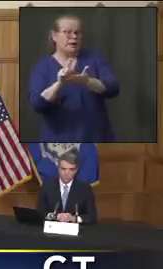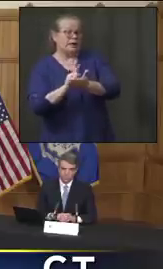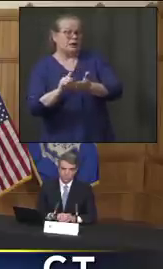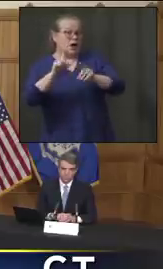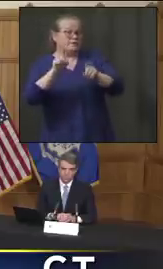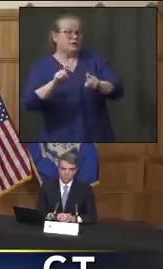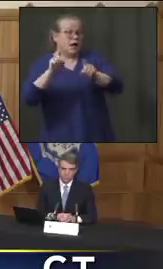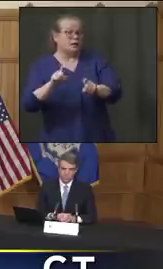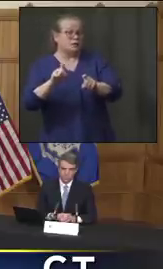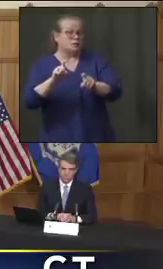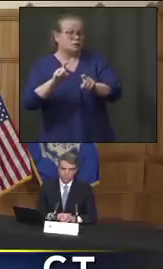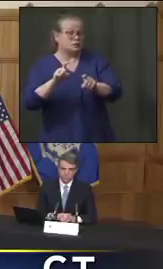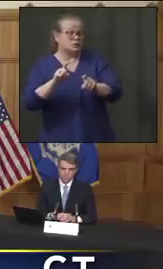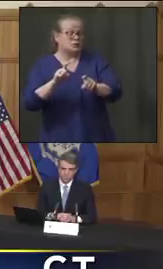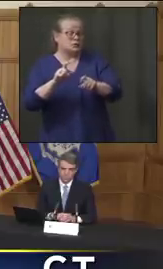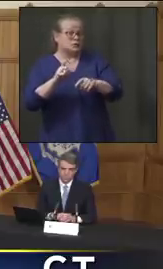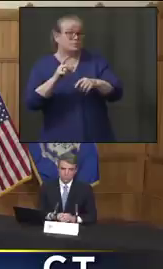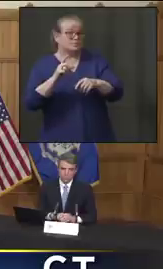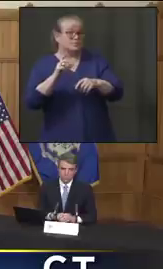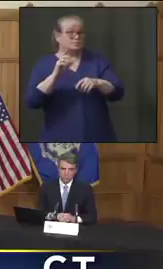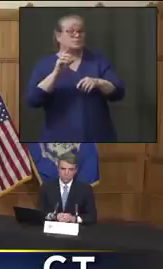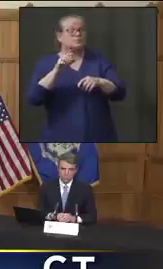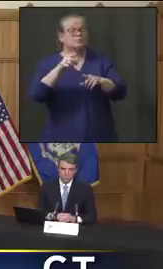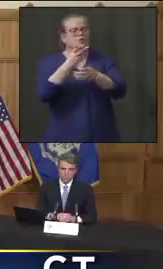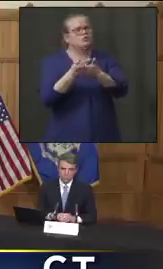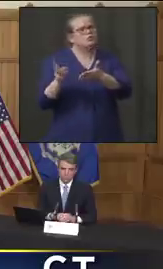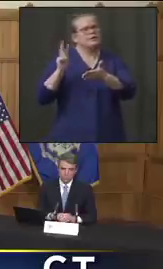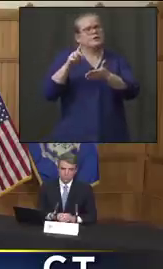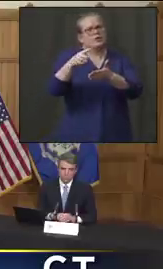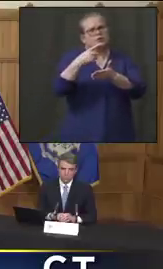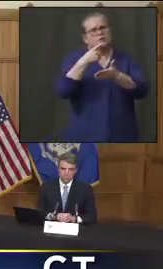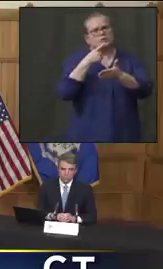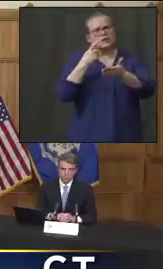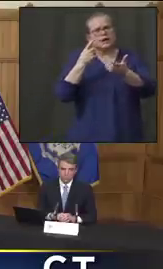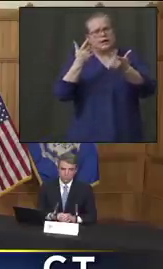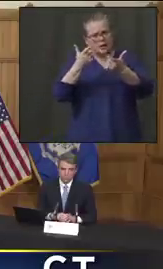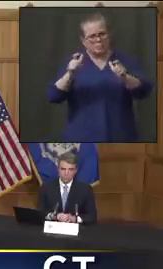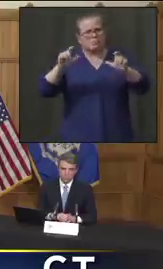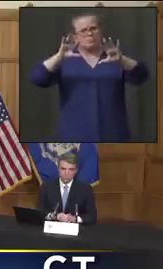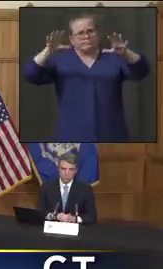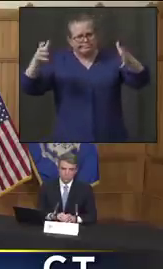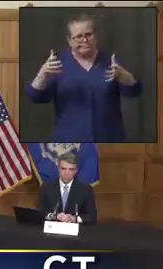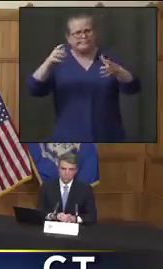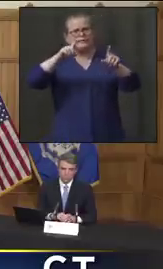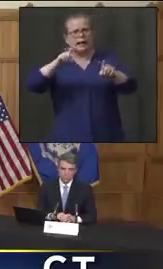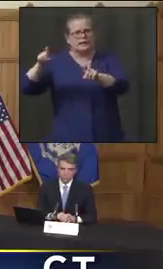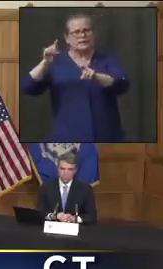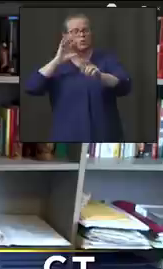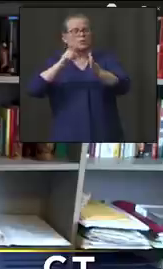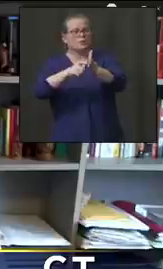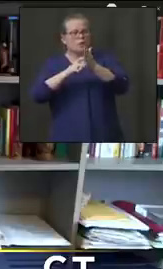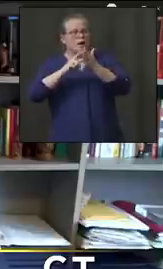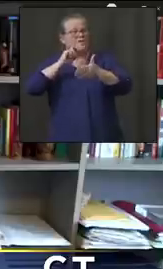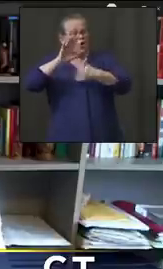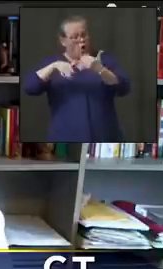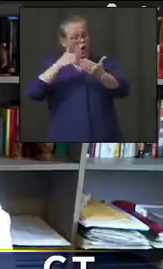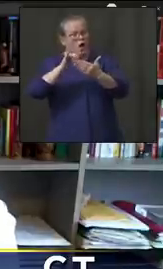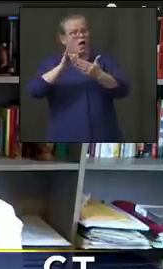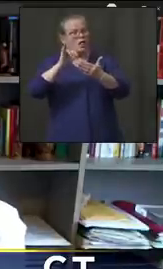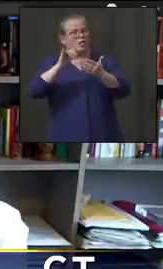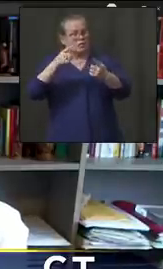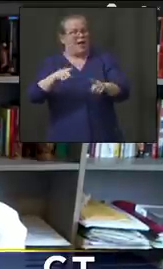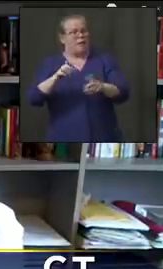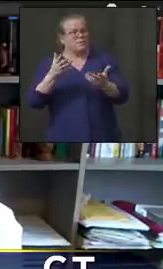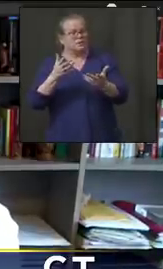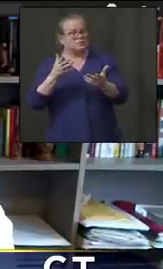mass testing? Because you said 2 weeks ago that mass testing would be the prerequisite for all of this. Right. So I